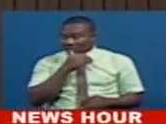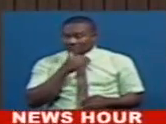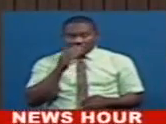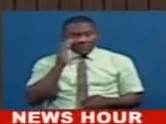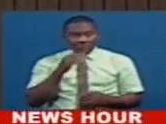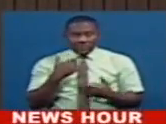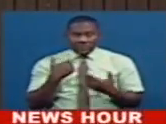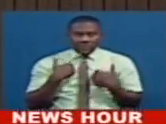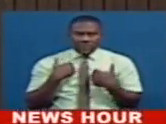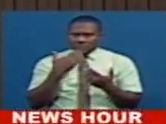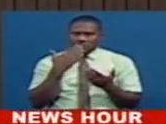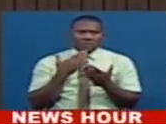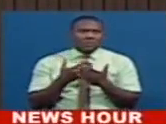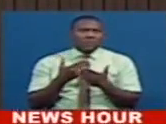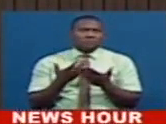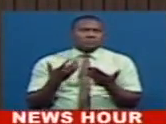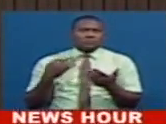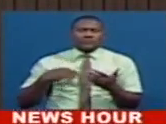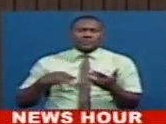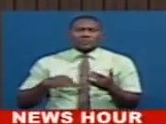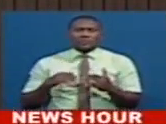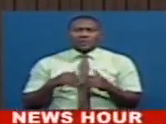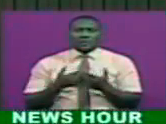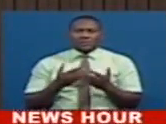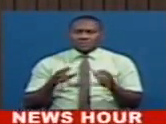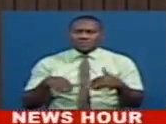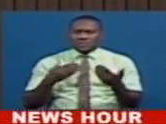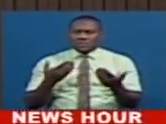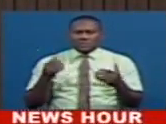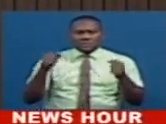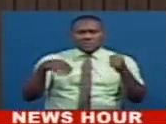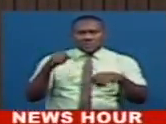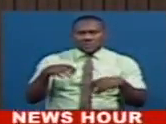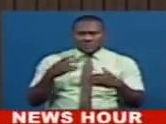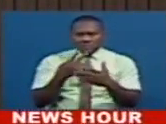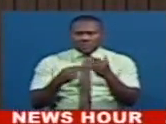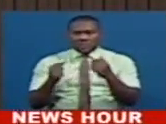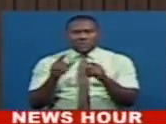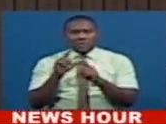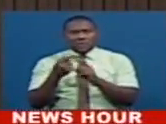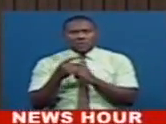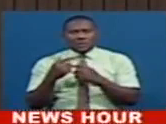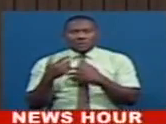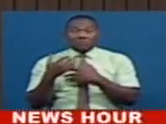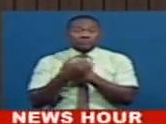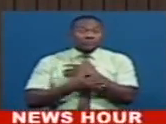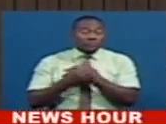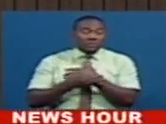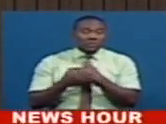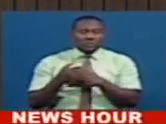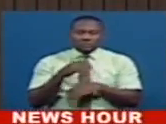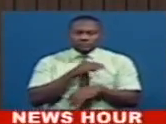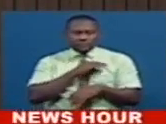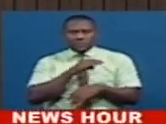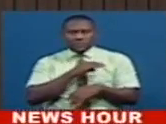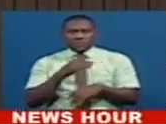great benefits for our economy by providing investors, both local and foreign, with the confidence